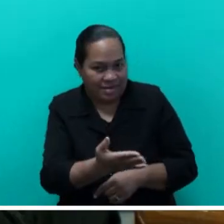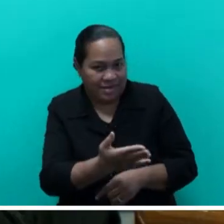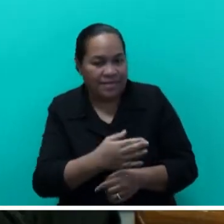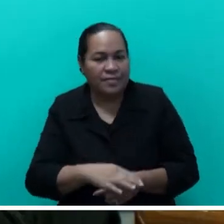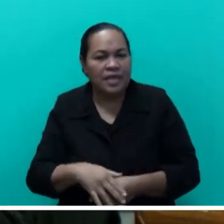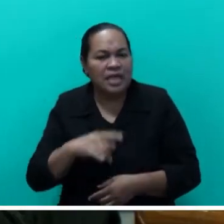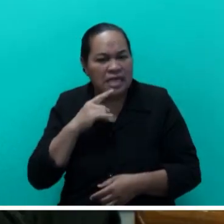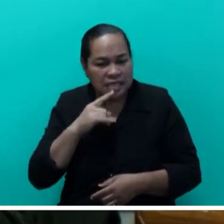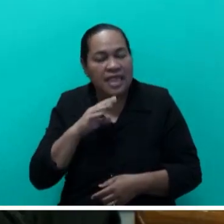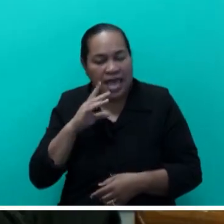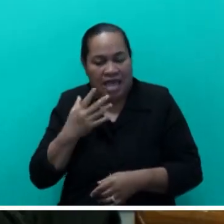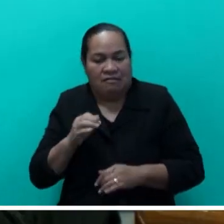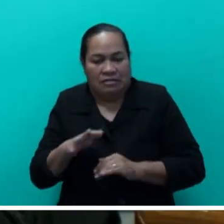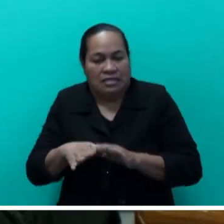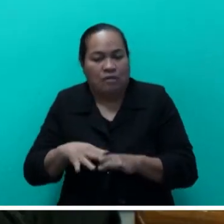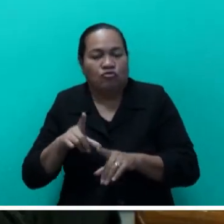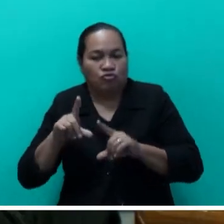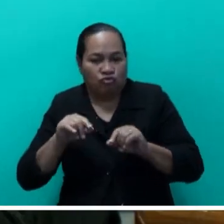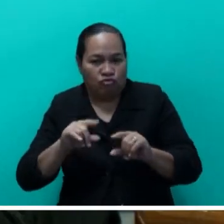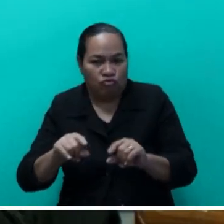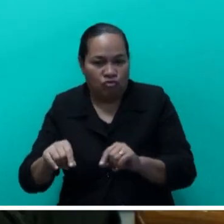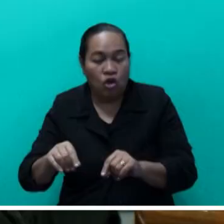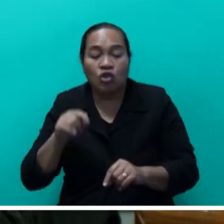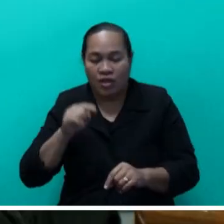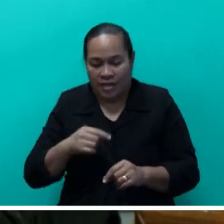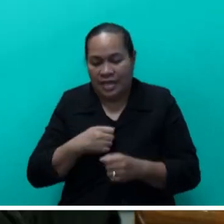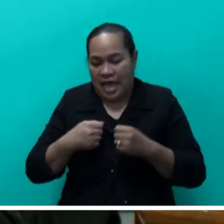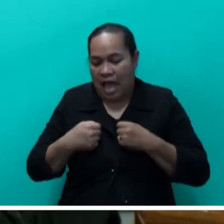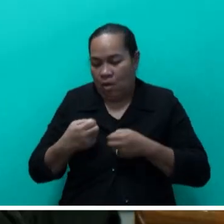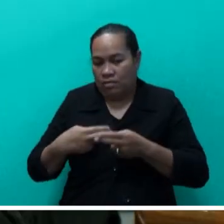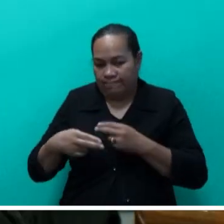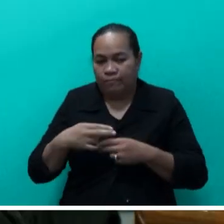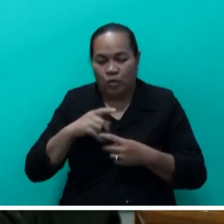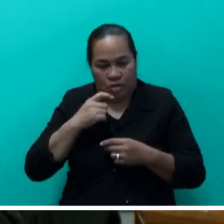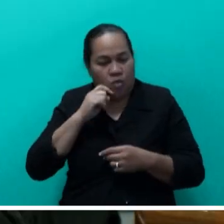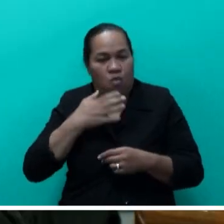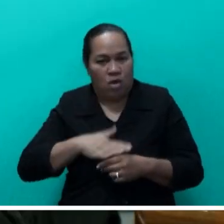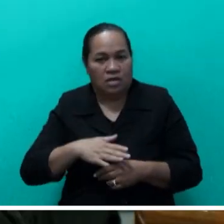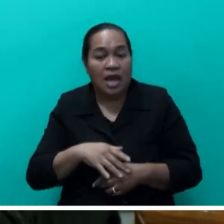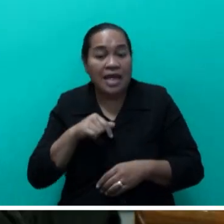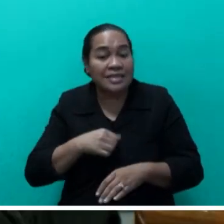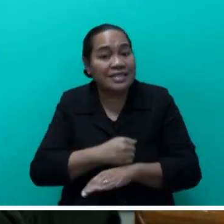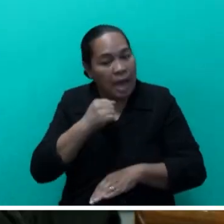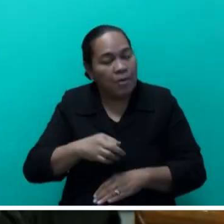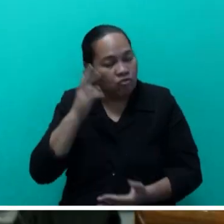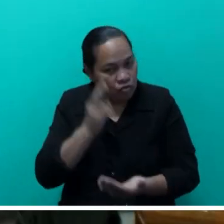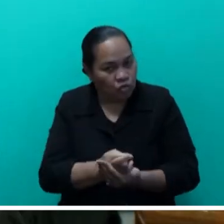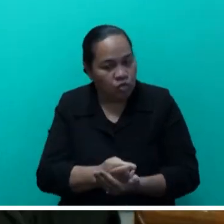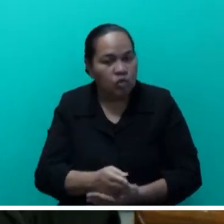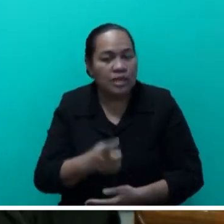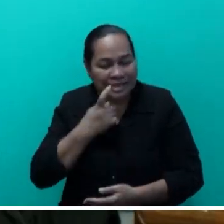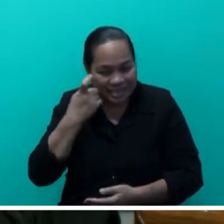they've taken steps to develop. And this is the legacy of this very government. A government that cares. Mr.